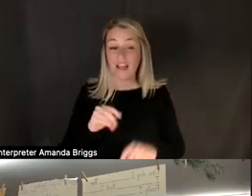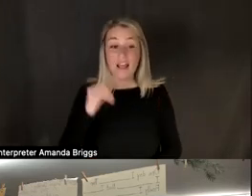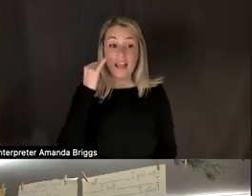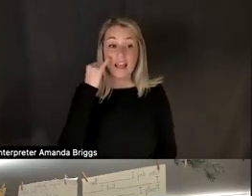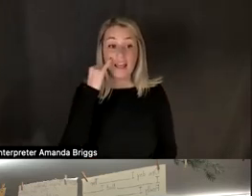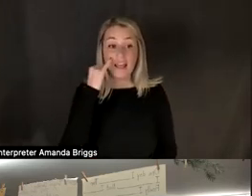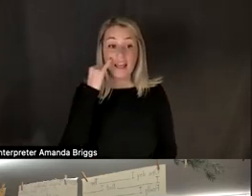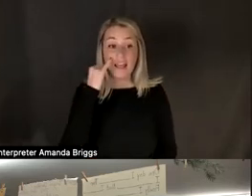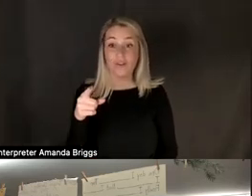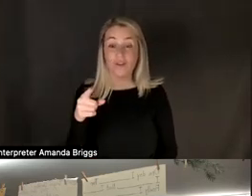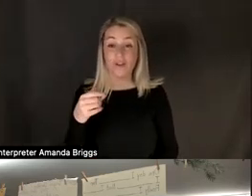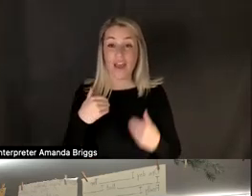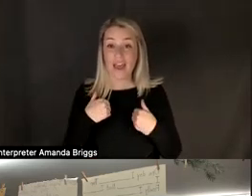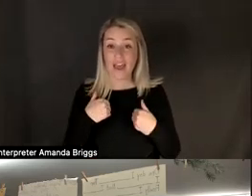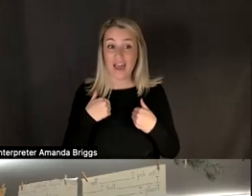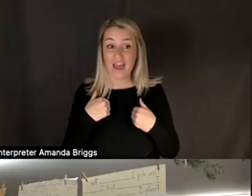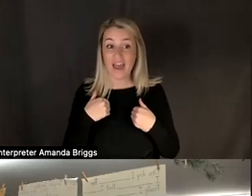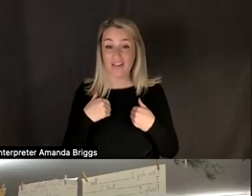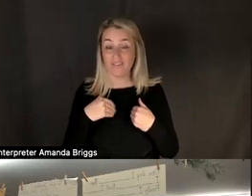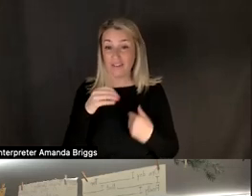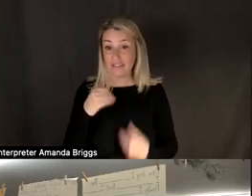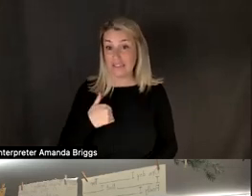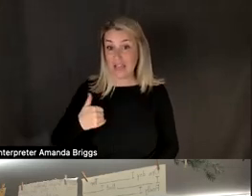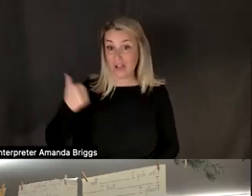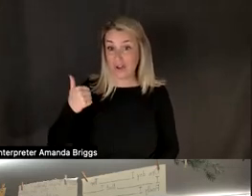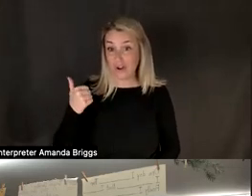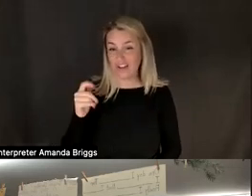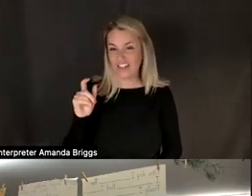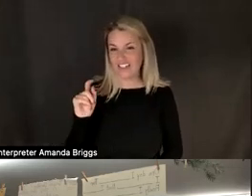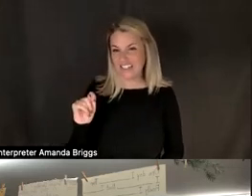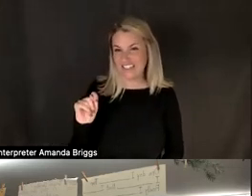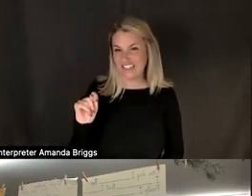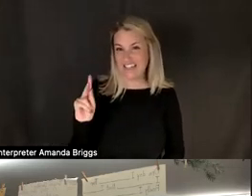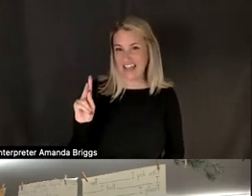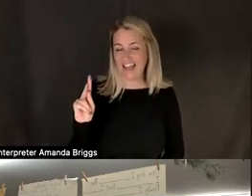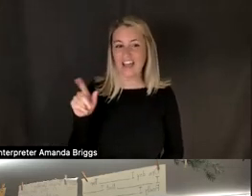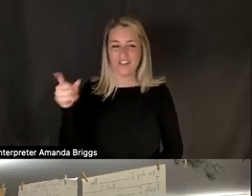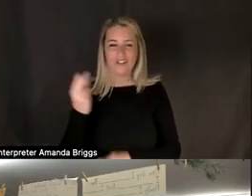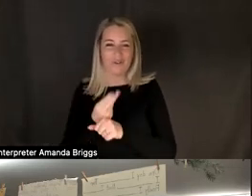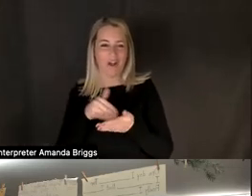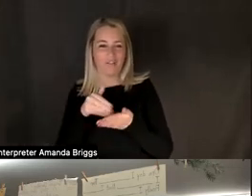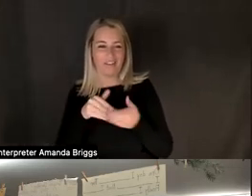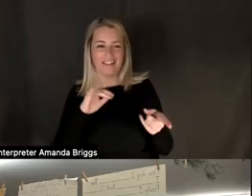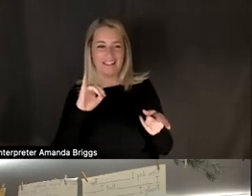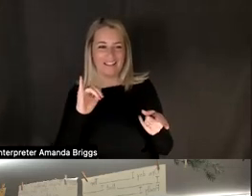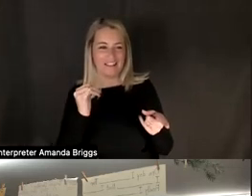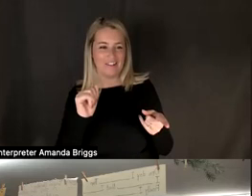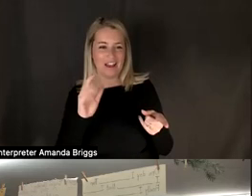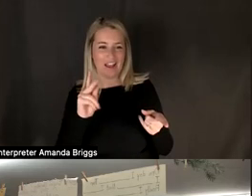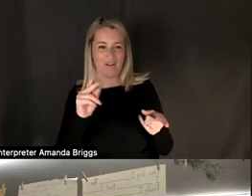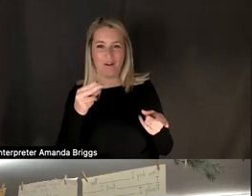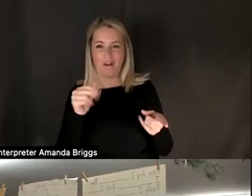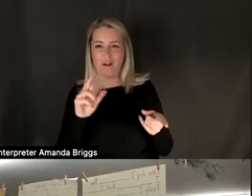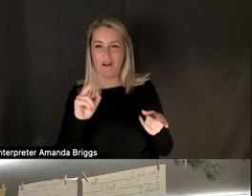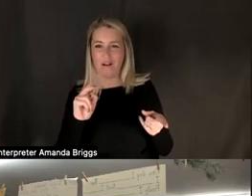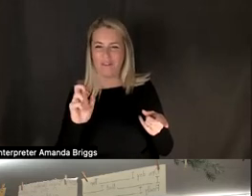in TK, she uses a lot of Jack Hartman videos for all kinds of things. But there's just, if like I said, you can't